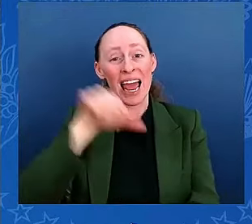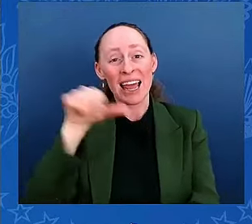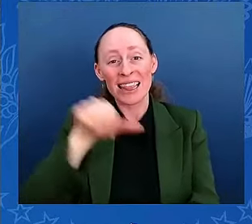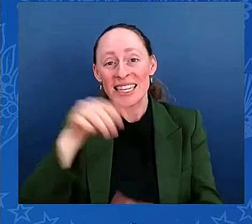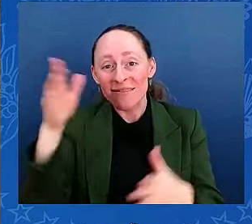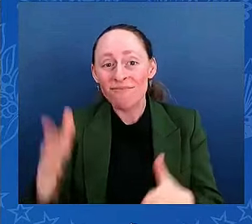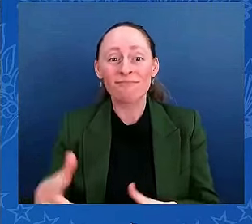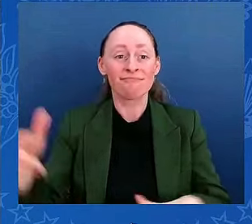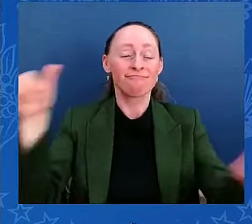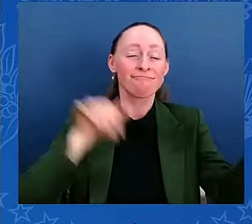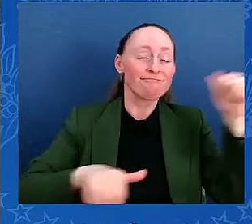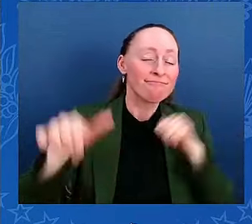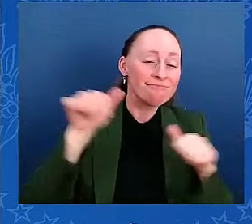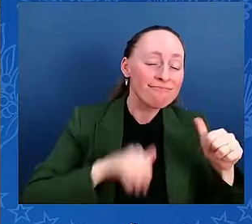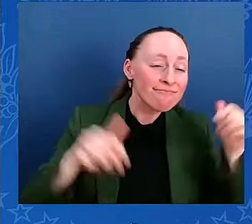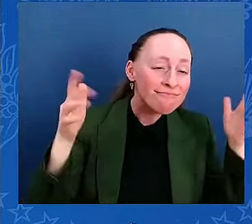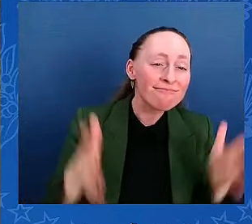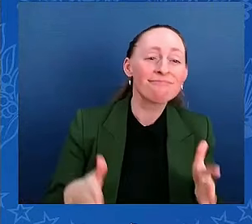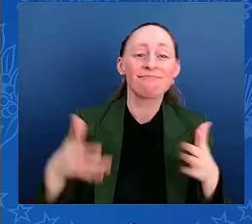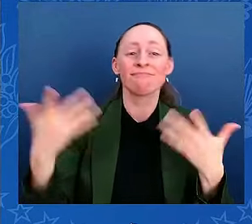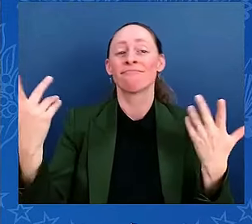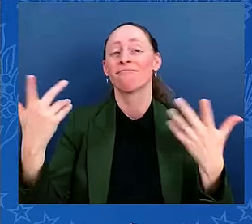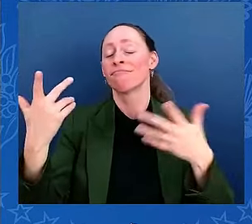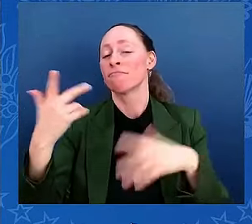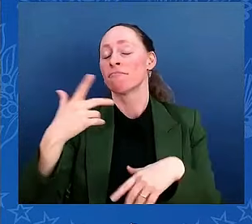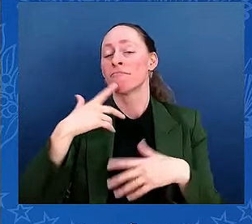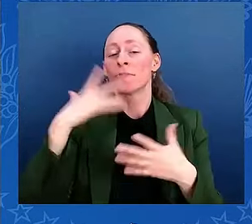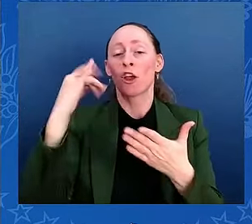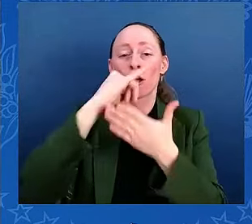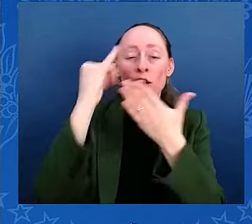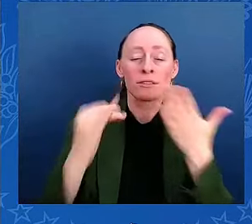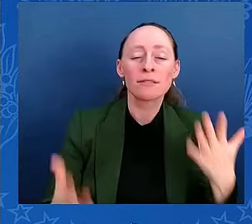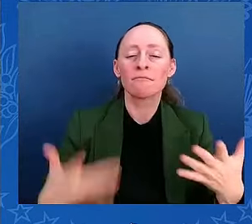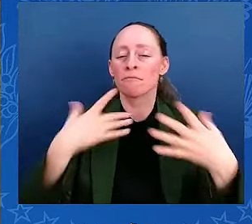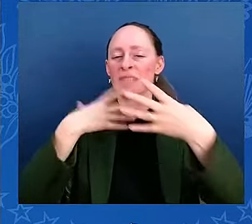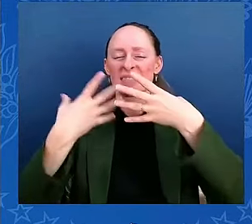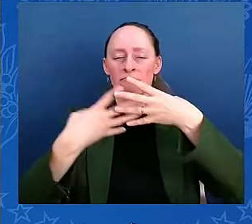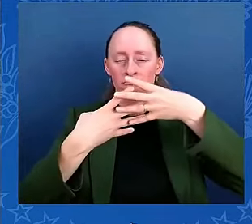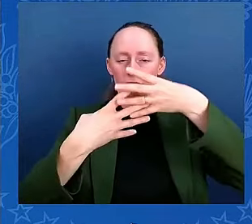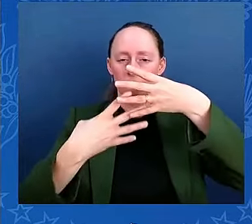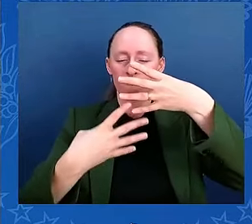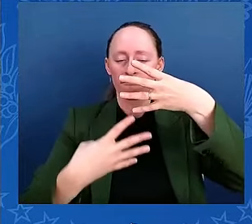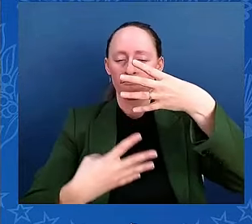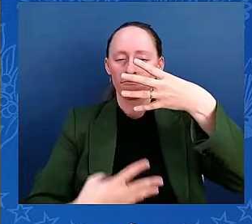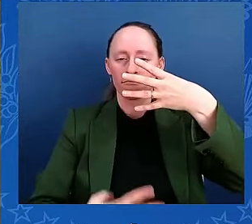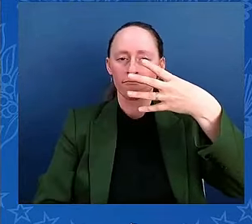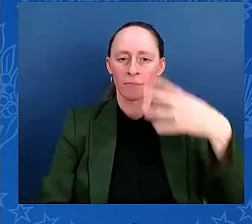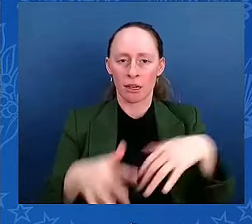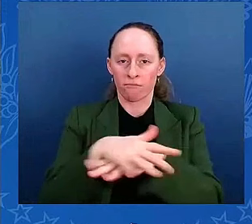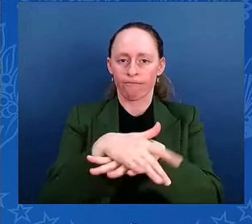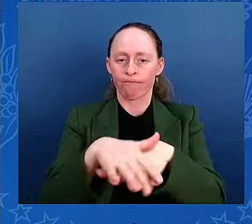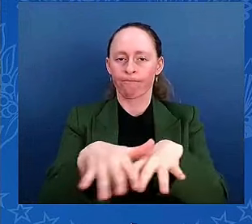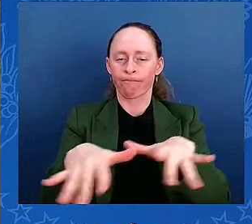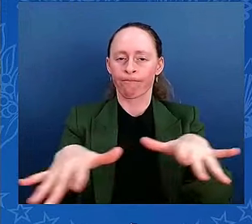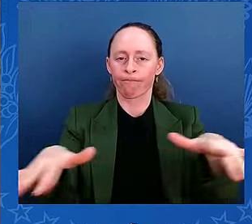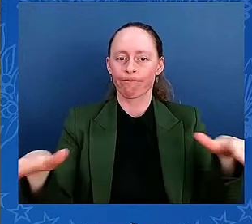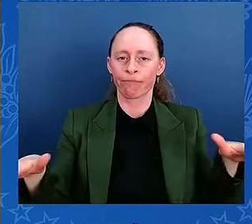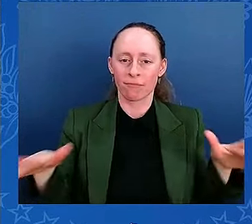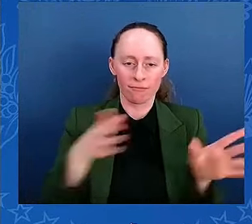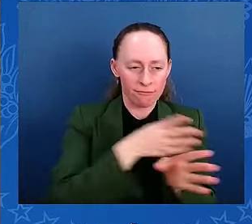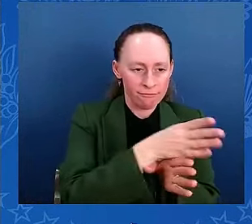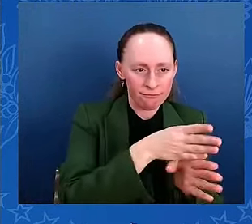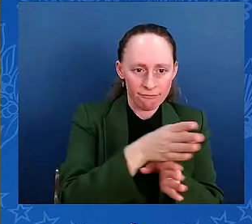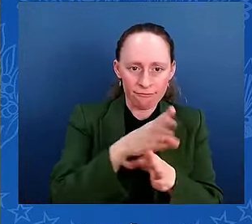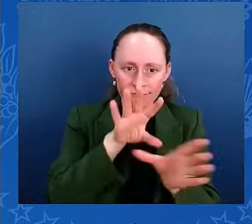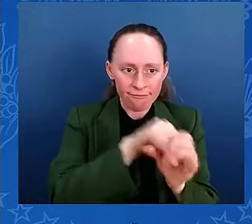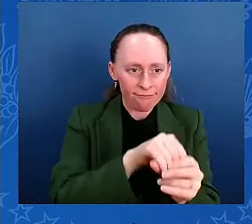is not engaged in. I mean, virtually nothing. There's no community you don't excel in. But I also know it wasn't always easy. Many